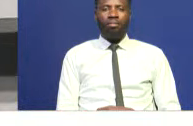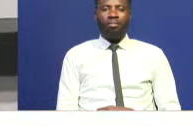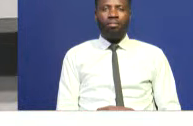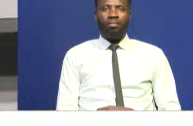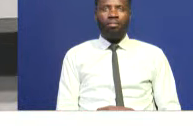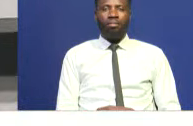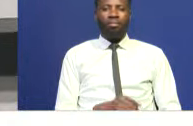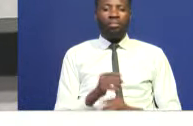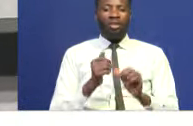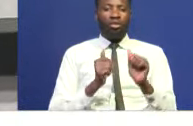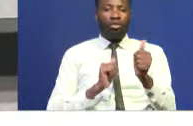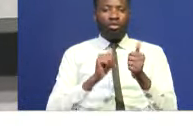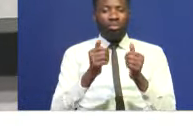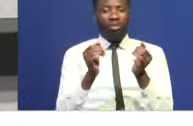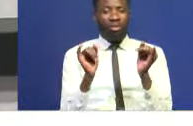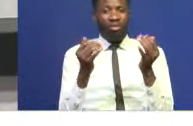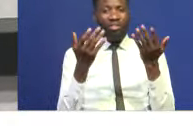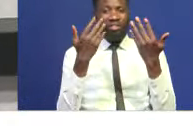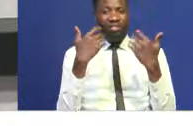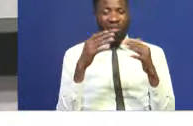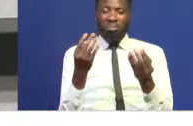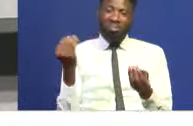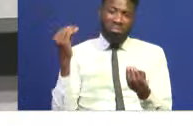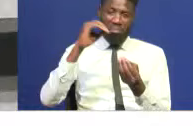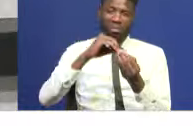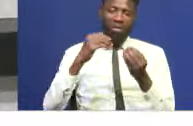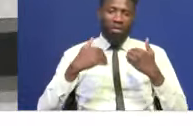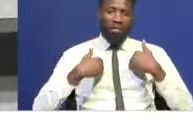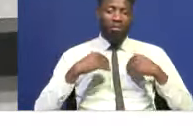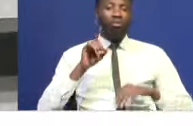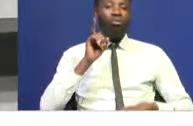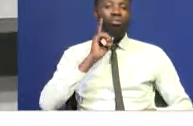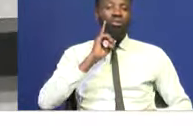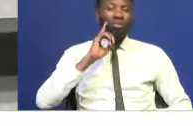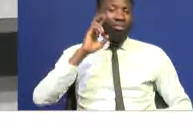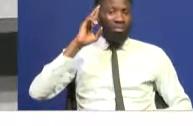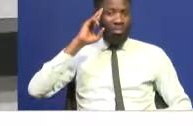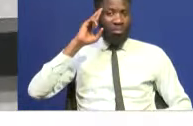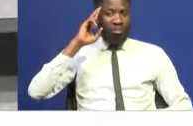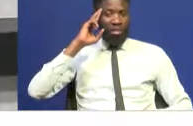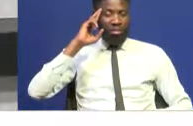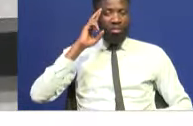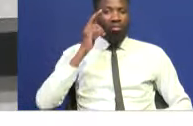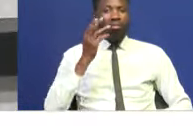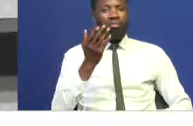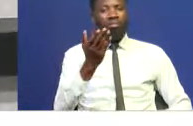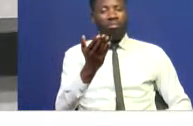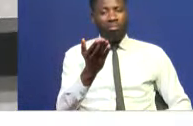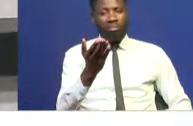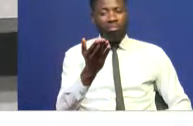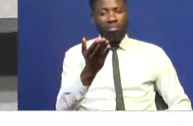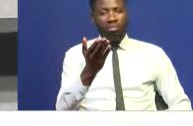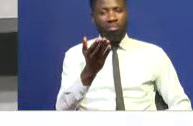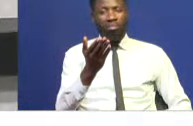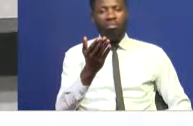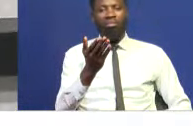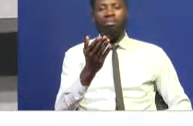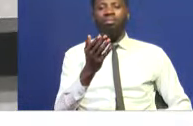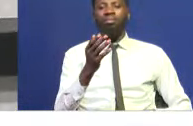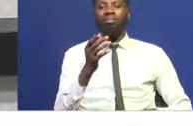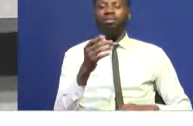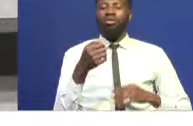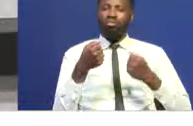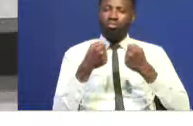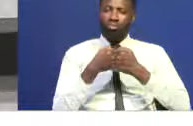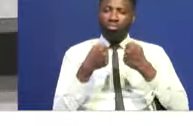And that's the sport for tonight. A lot to keep up with tomorrow. Remember that the top clay court tennis tournament